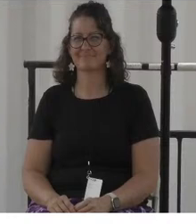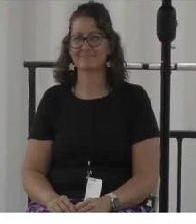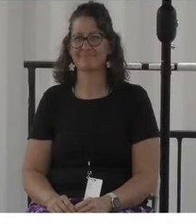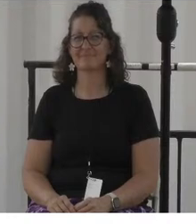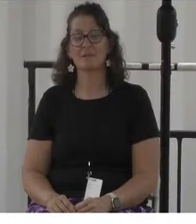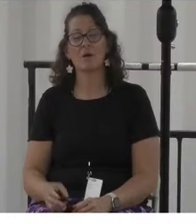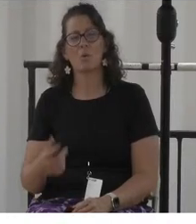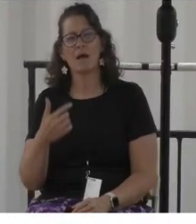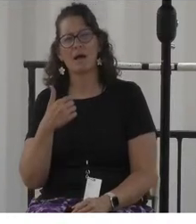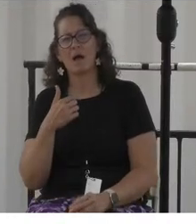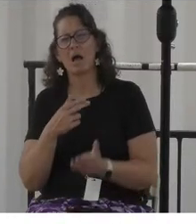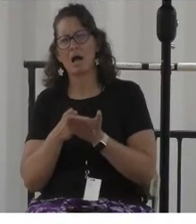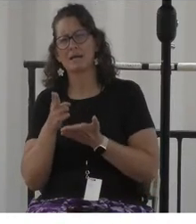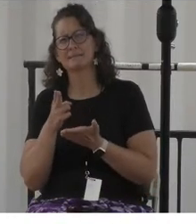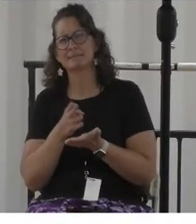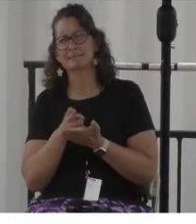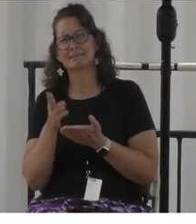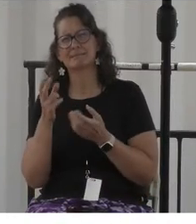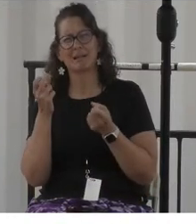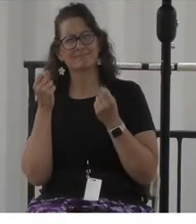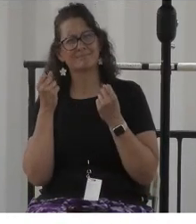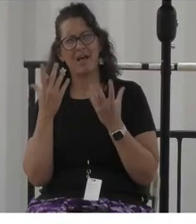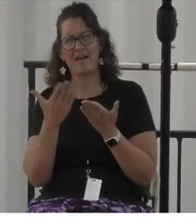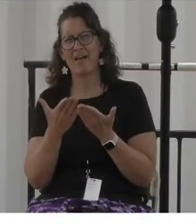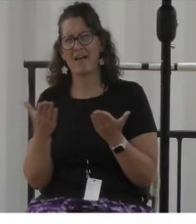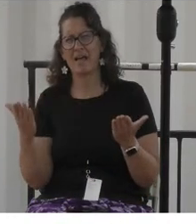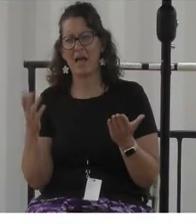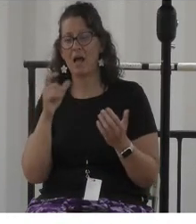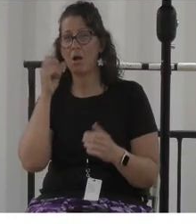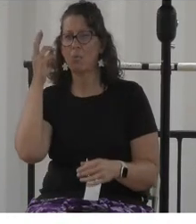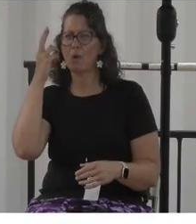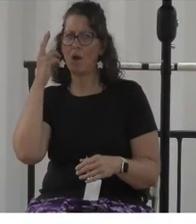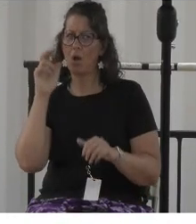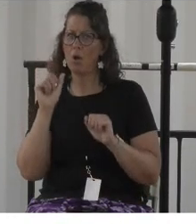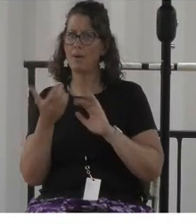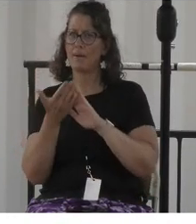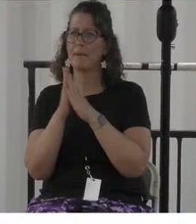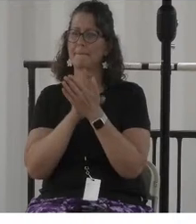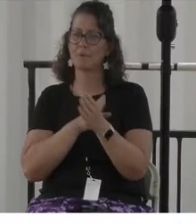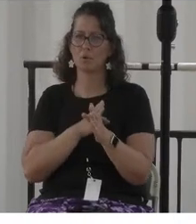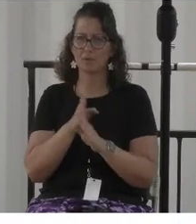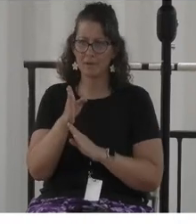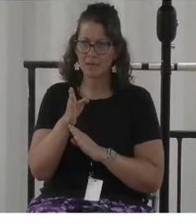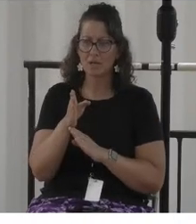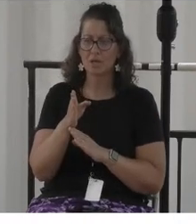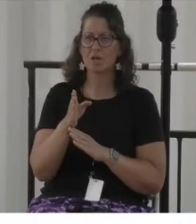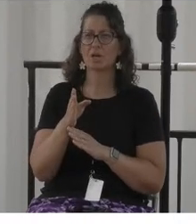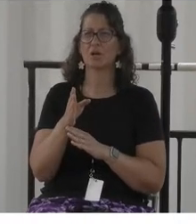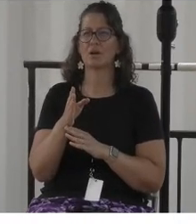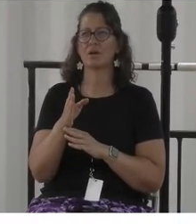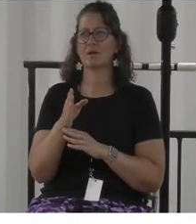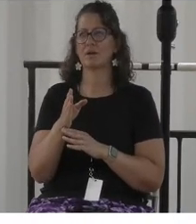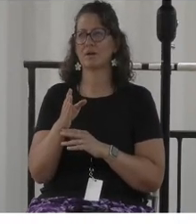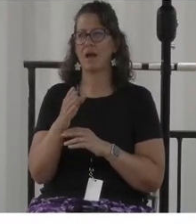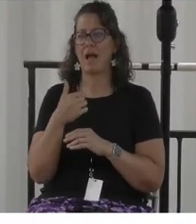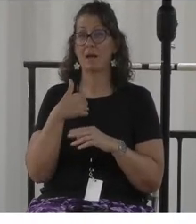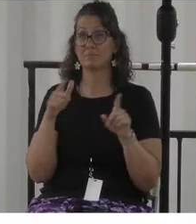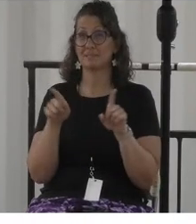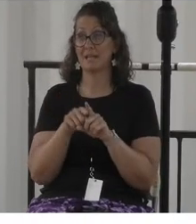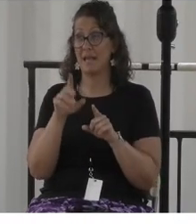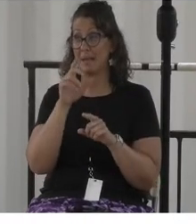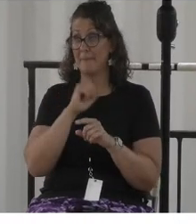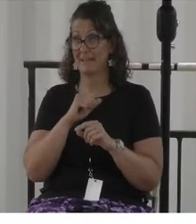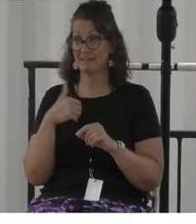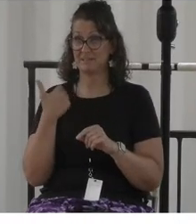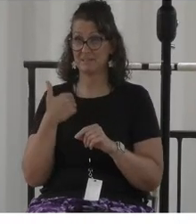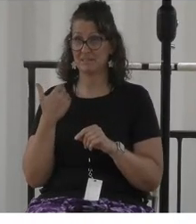I guess, to be honest, there's a lot of things that I didn't realize I could make a career out of this when I was probably the same age of the people you're